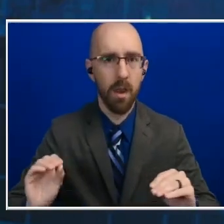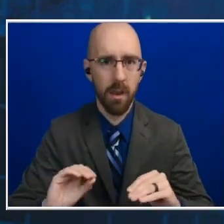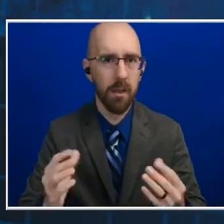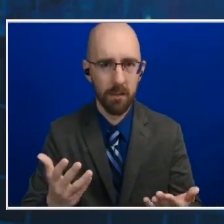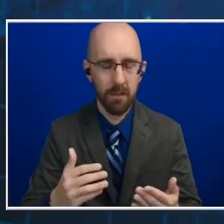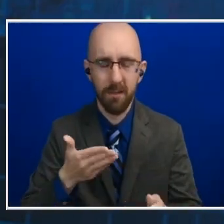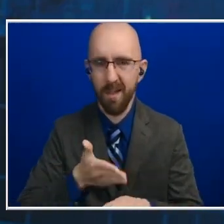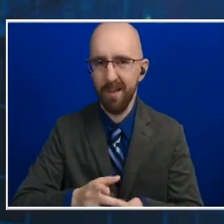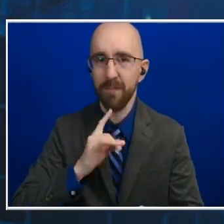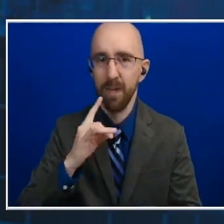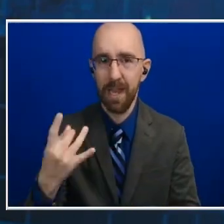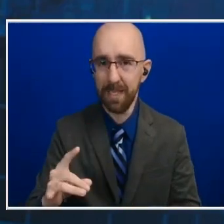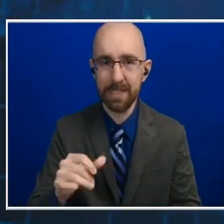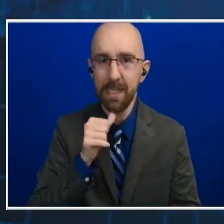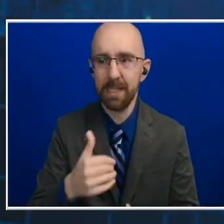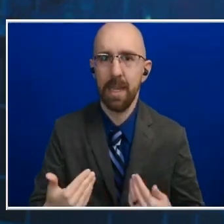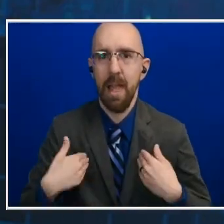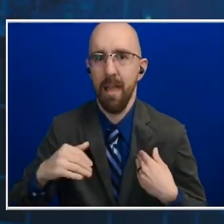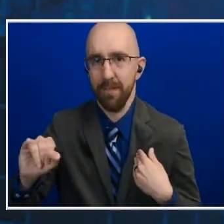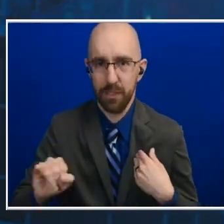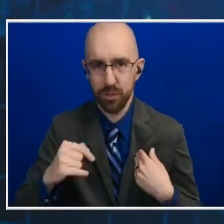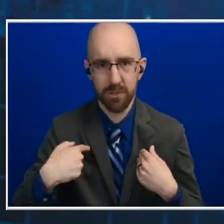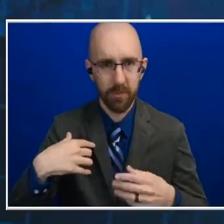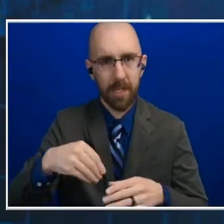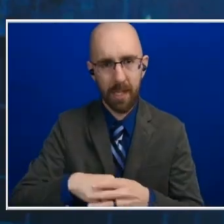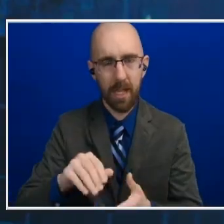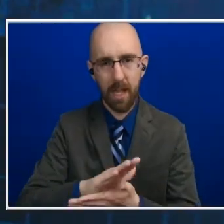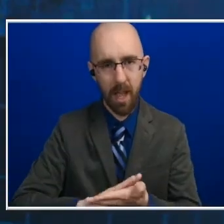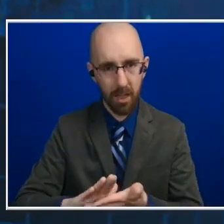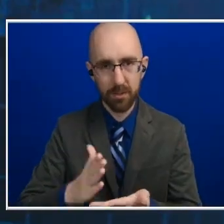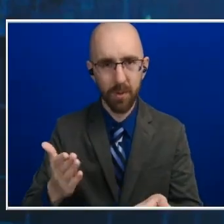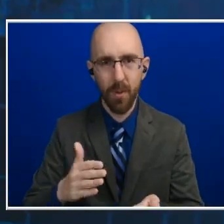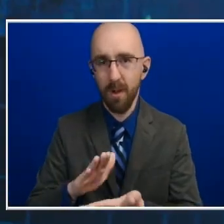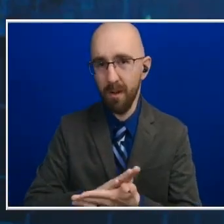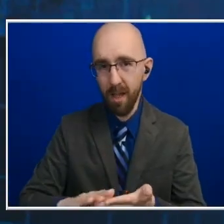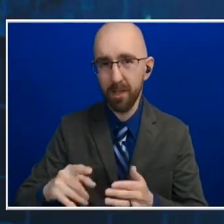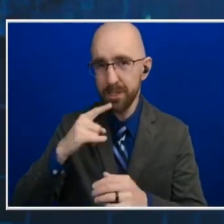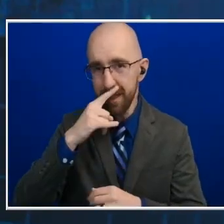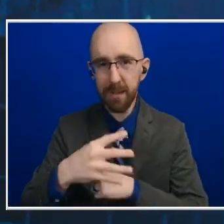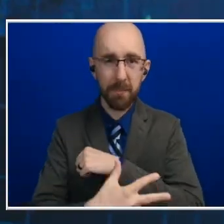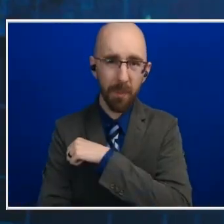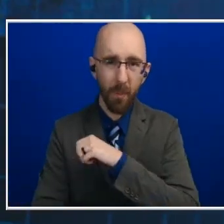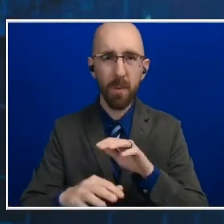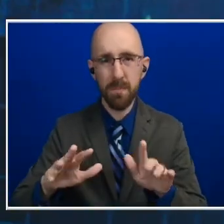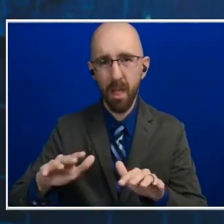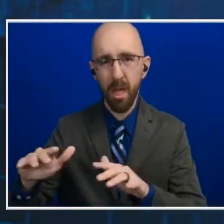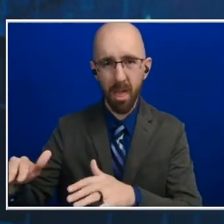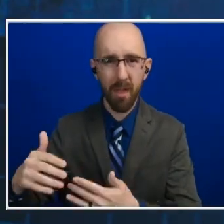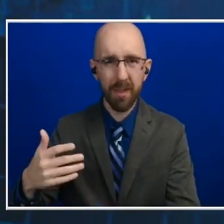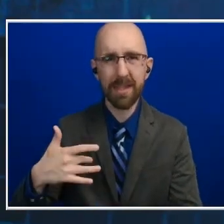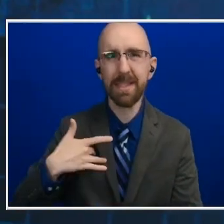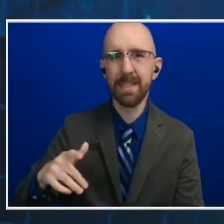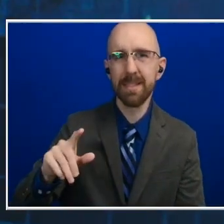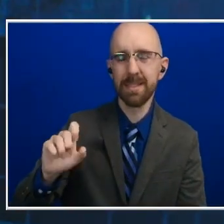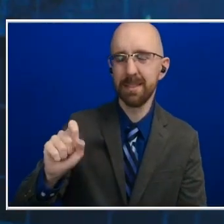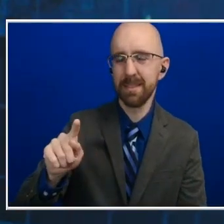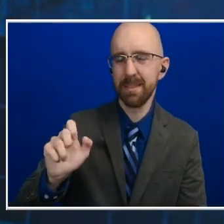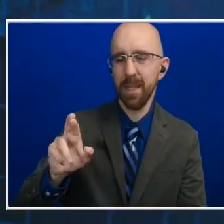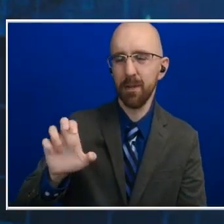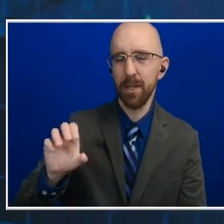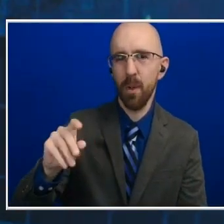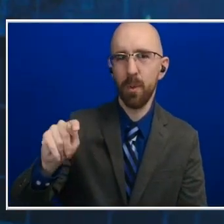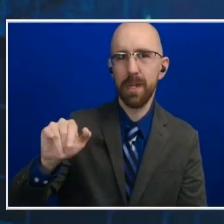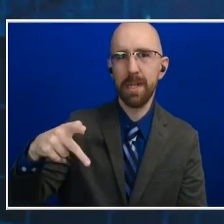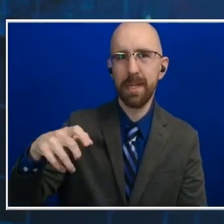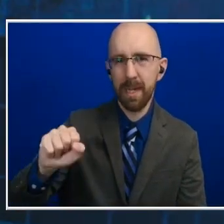have insurance. I was in college, so poor college kid, all the stereotypical stuff. But I didn't have anything that made me